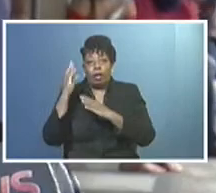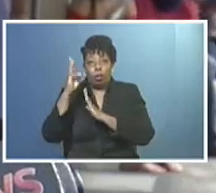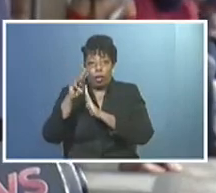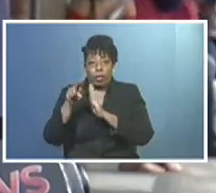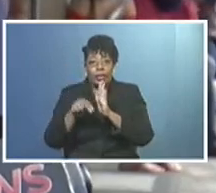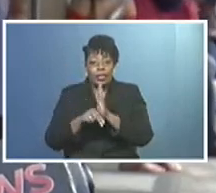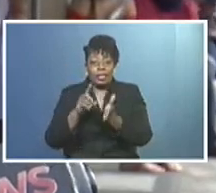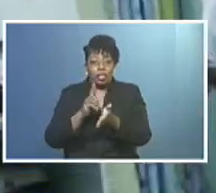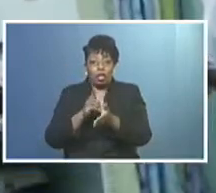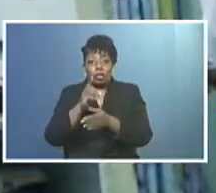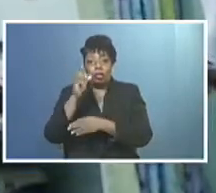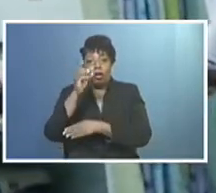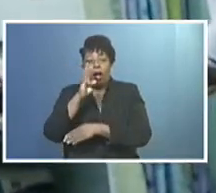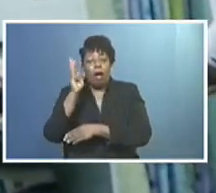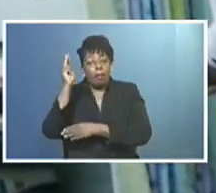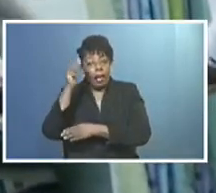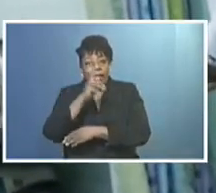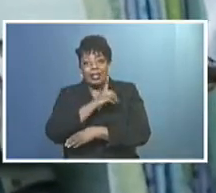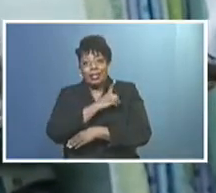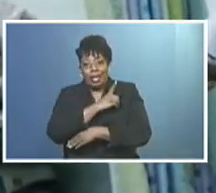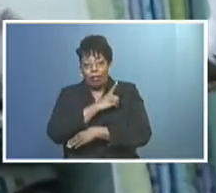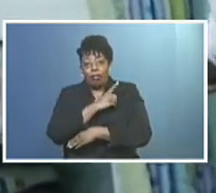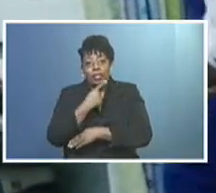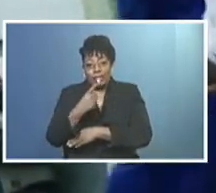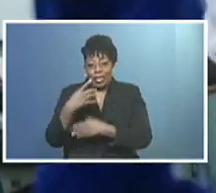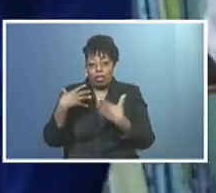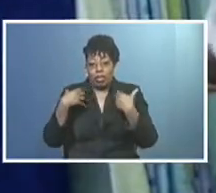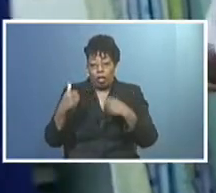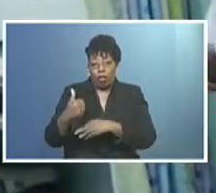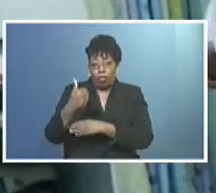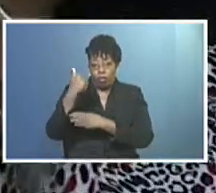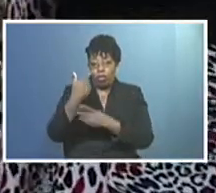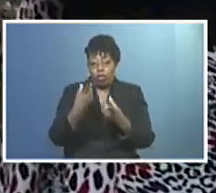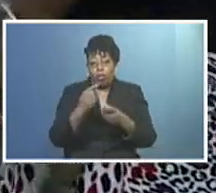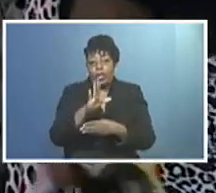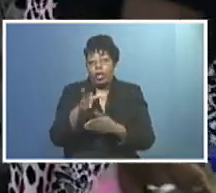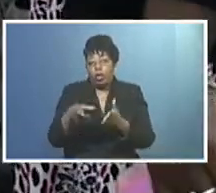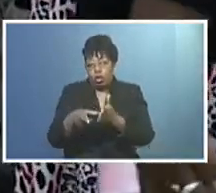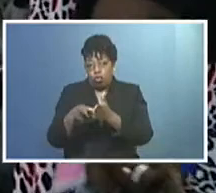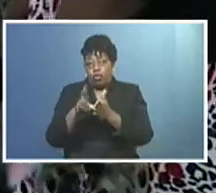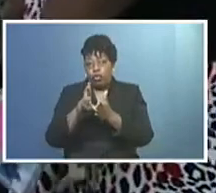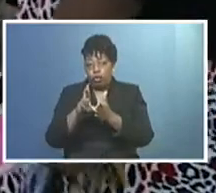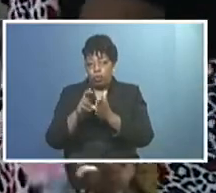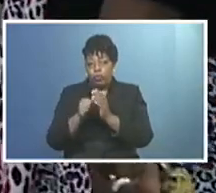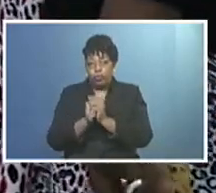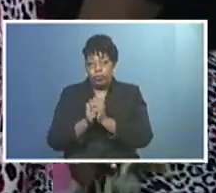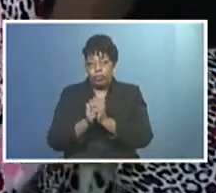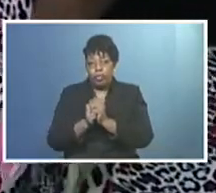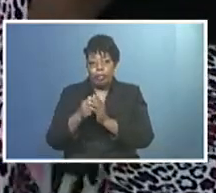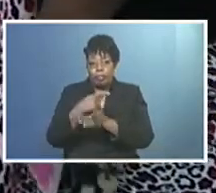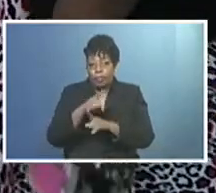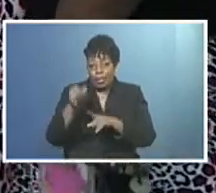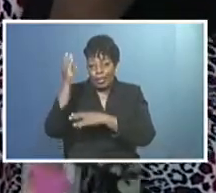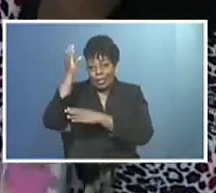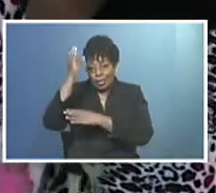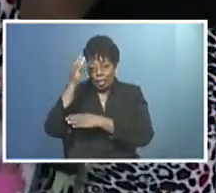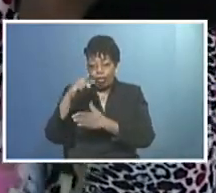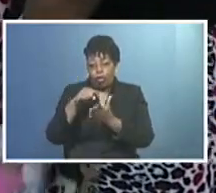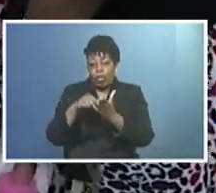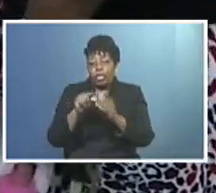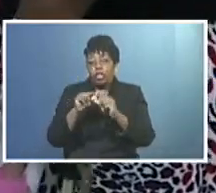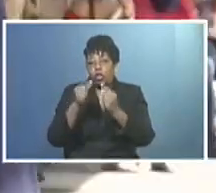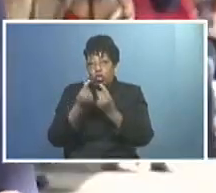the Honorable Dr. Michael Darville, says local health officials are conducting their own review, but says consideration is being made for this group